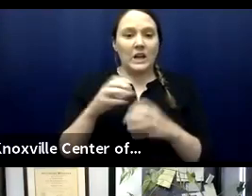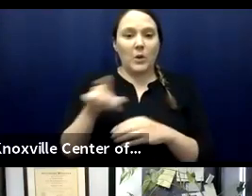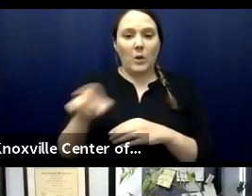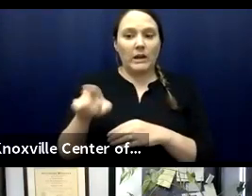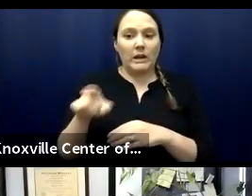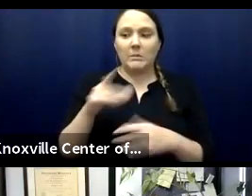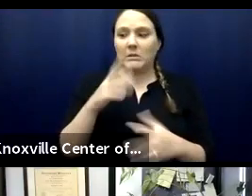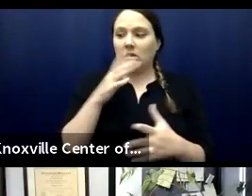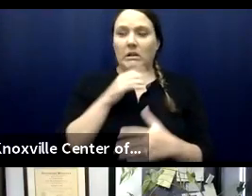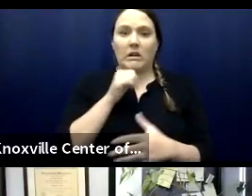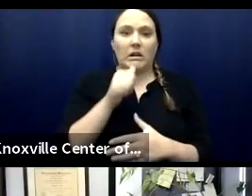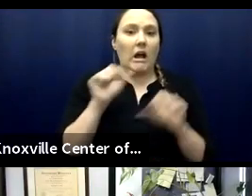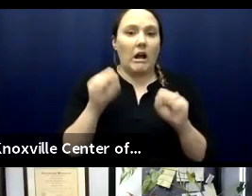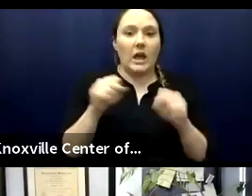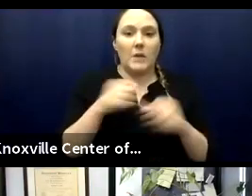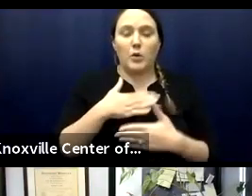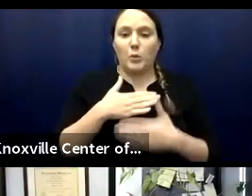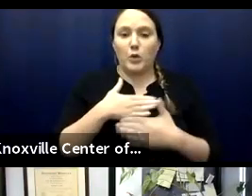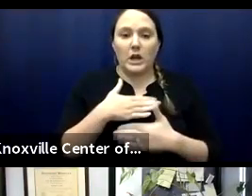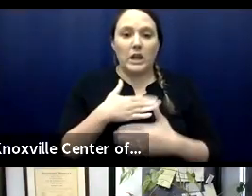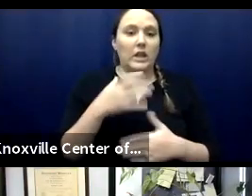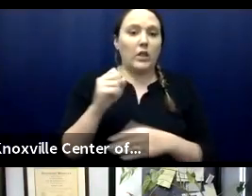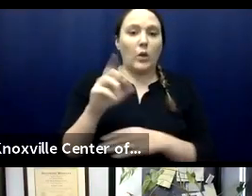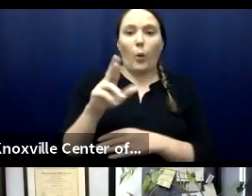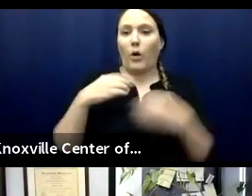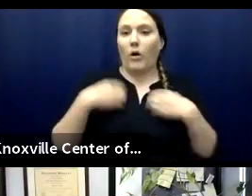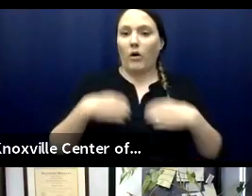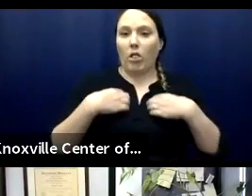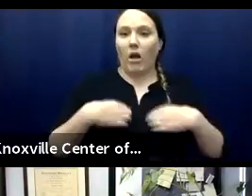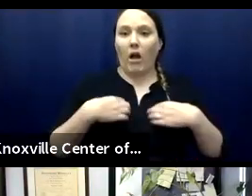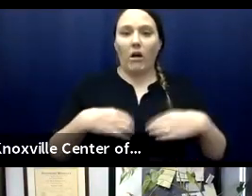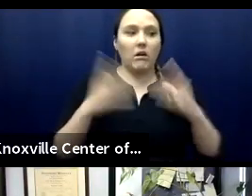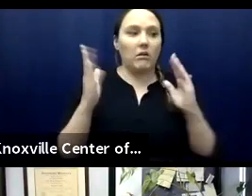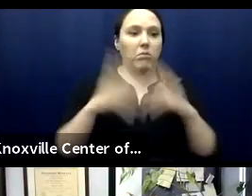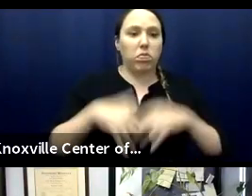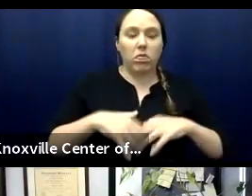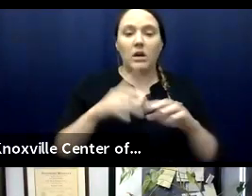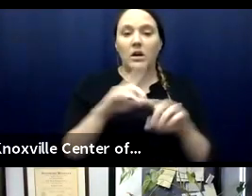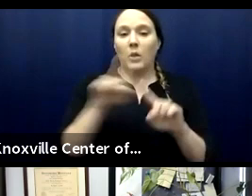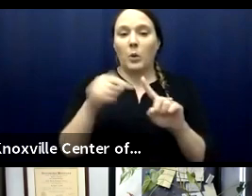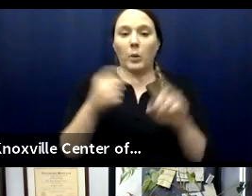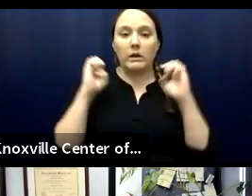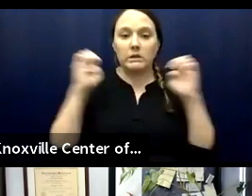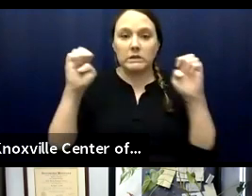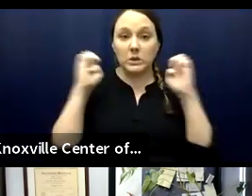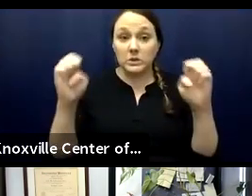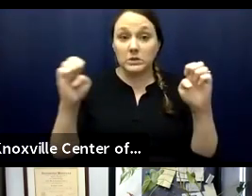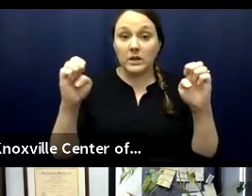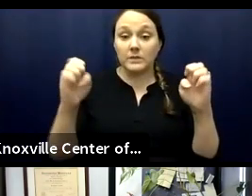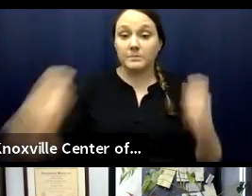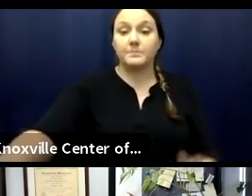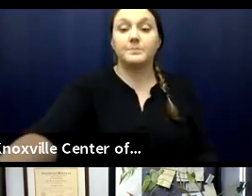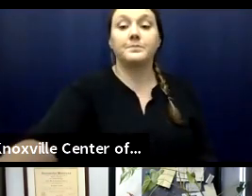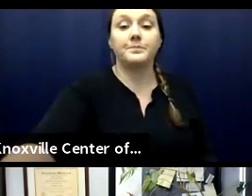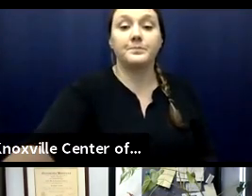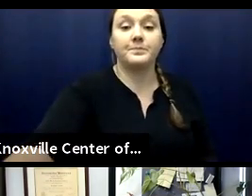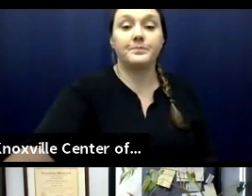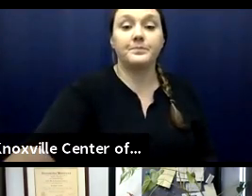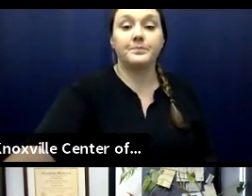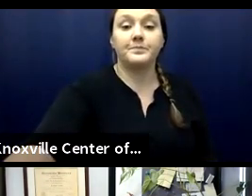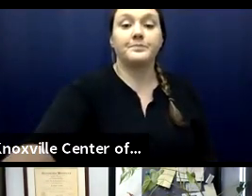suffocate or have a lung collapse while exercising. I do not